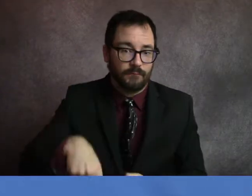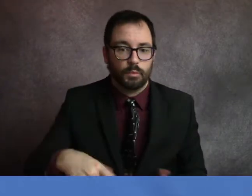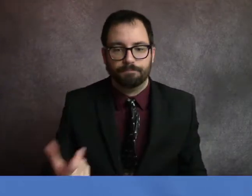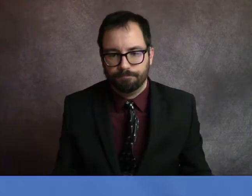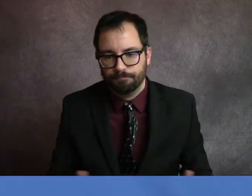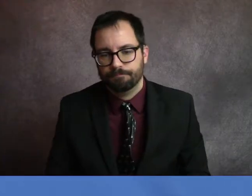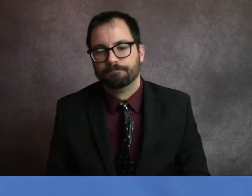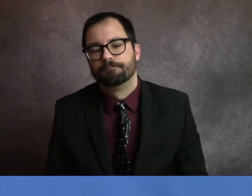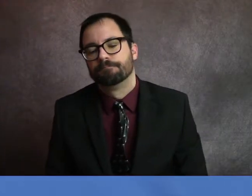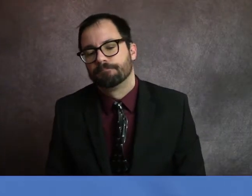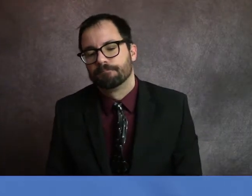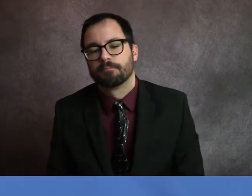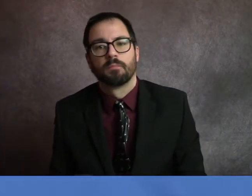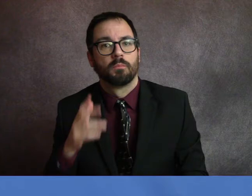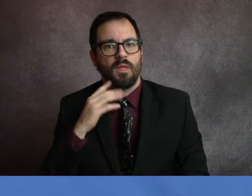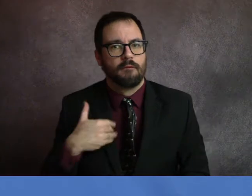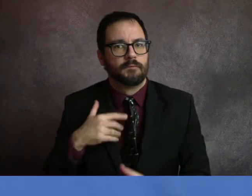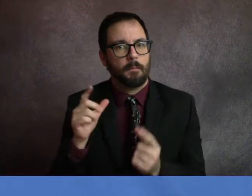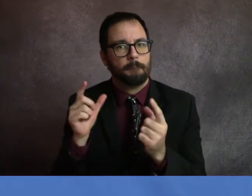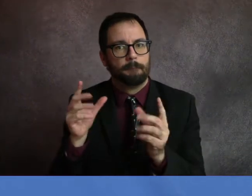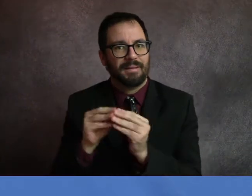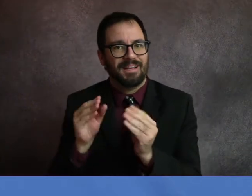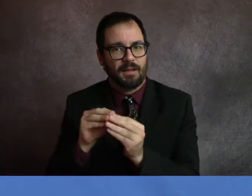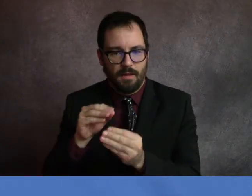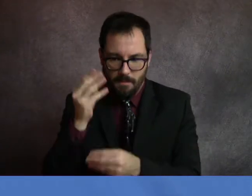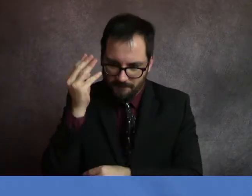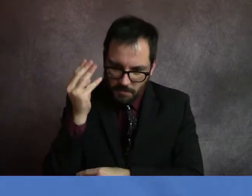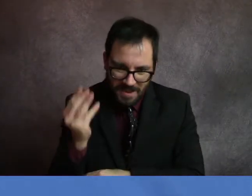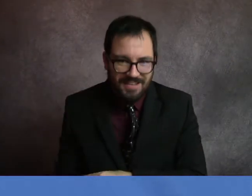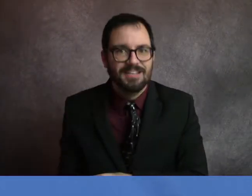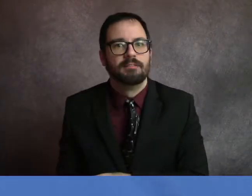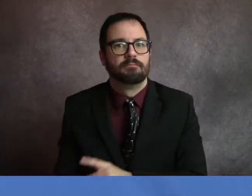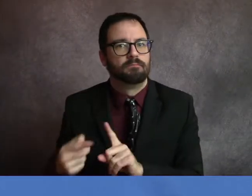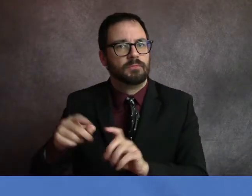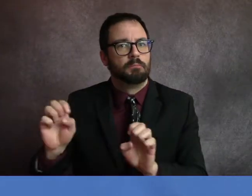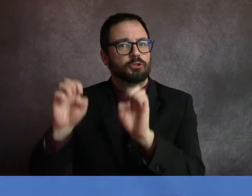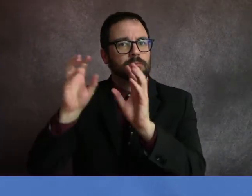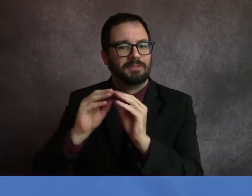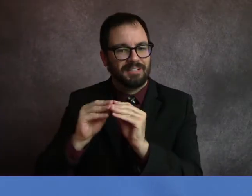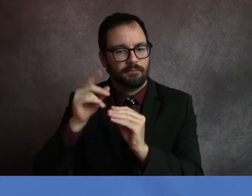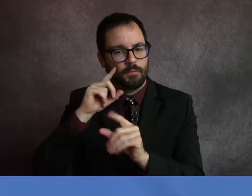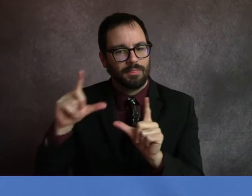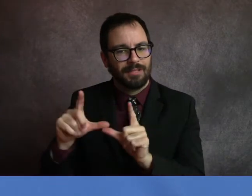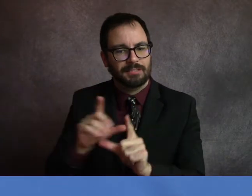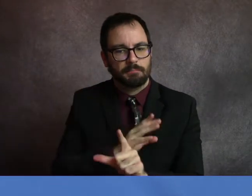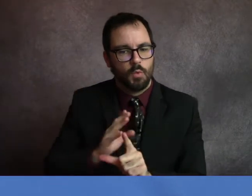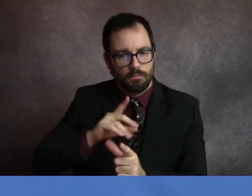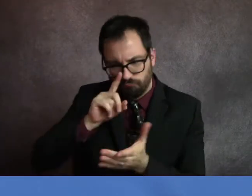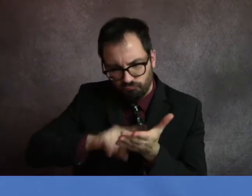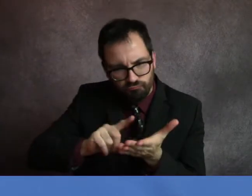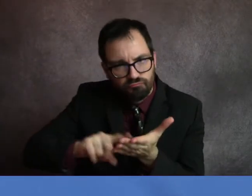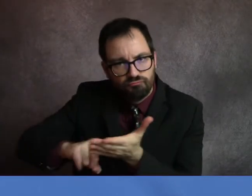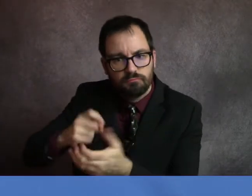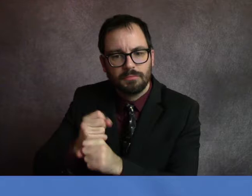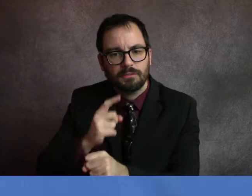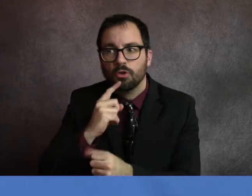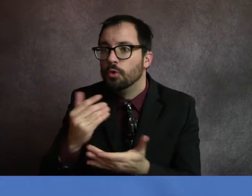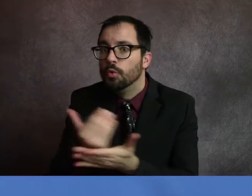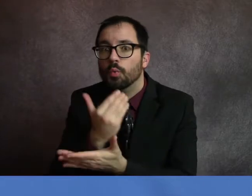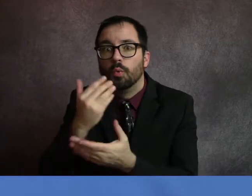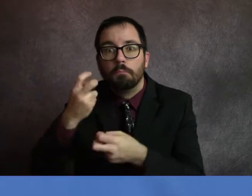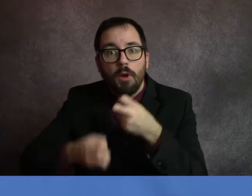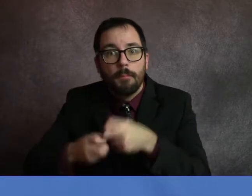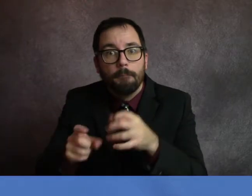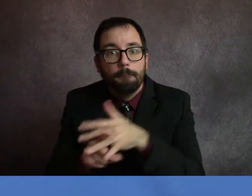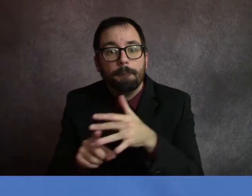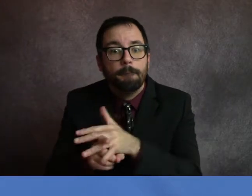week. But I also want to appeal to restaurant patrons and small business customers to be part of the solution. We